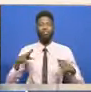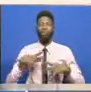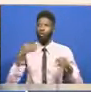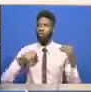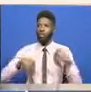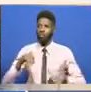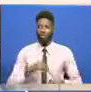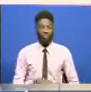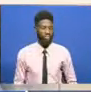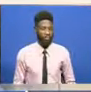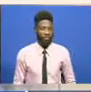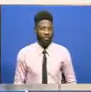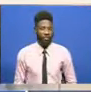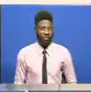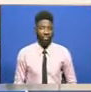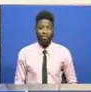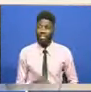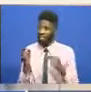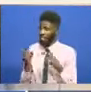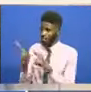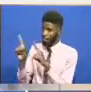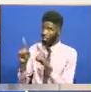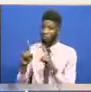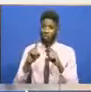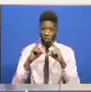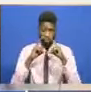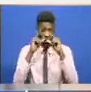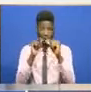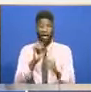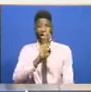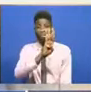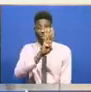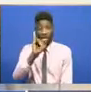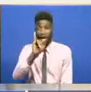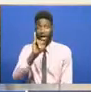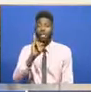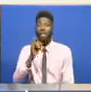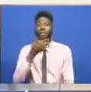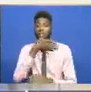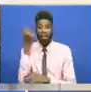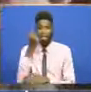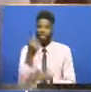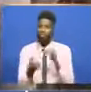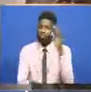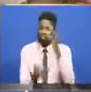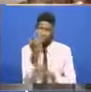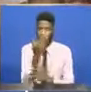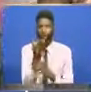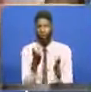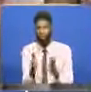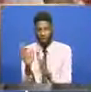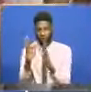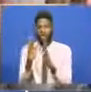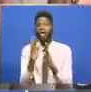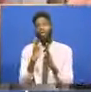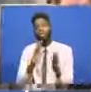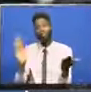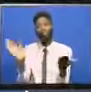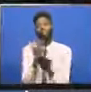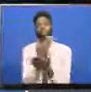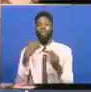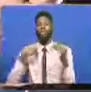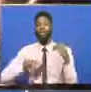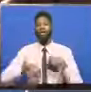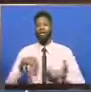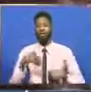time is not there. For him, instead, the BBI should have put in stringent measures to discourage and curb corruption and